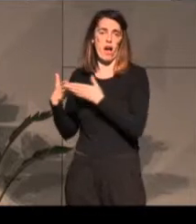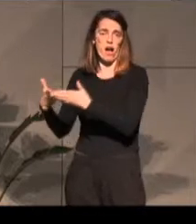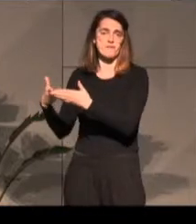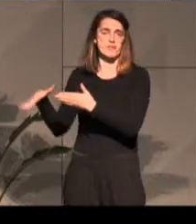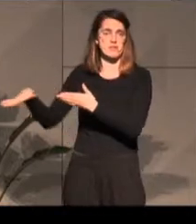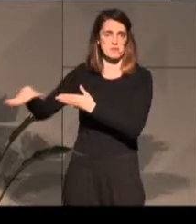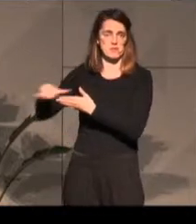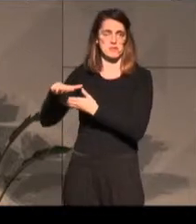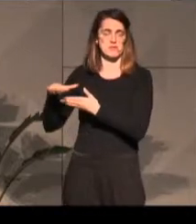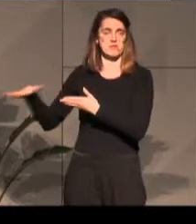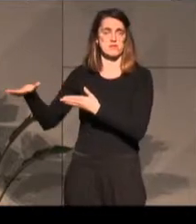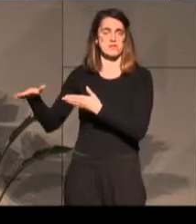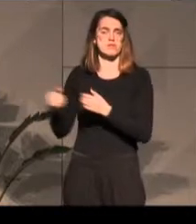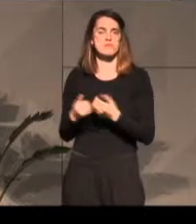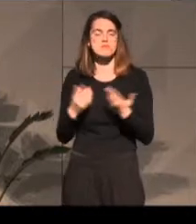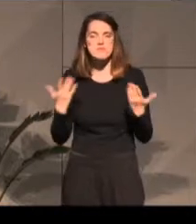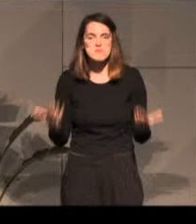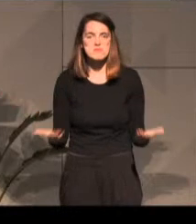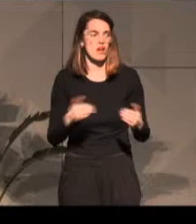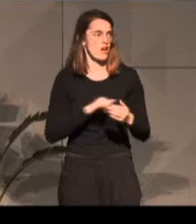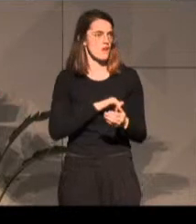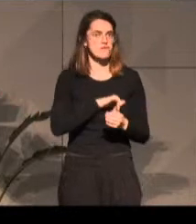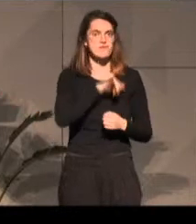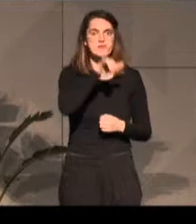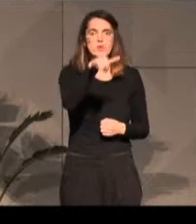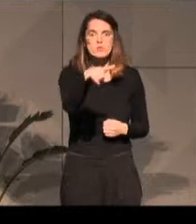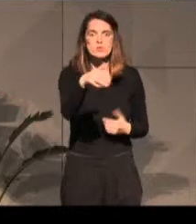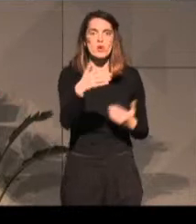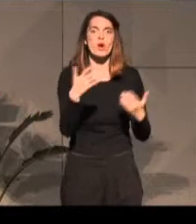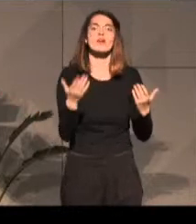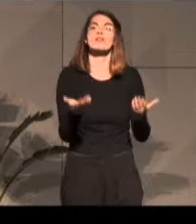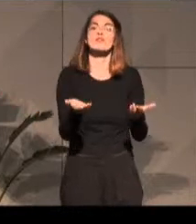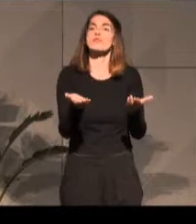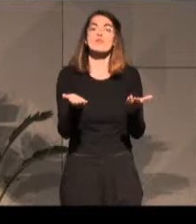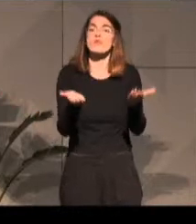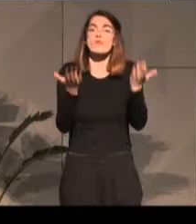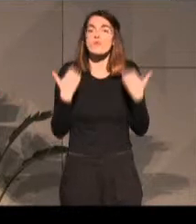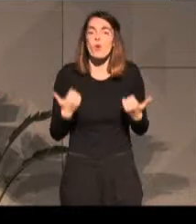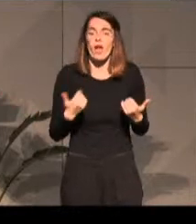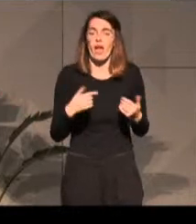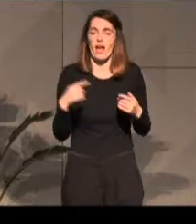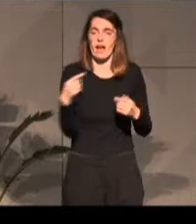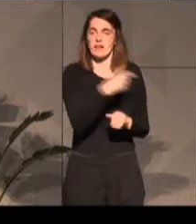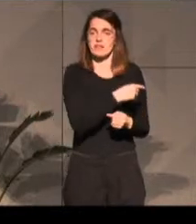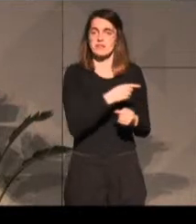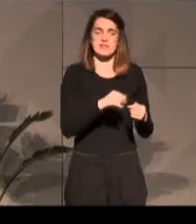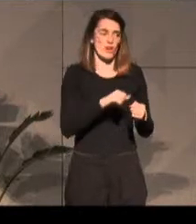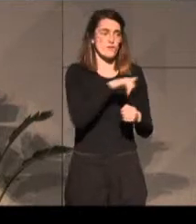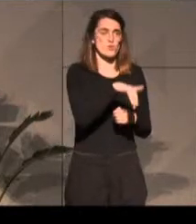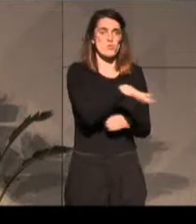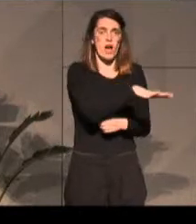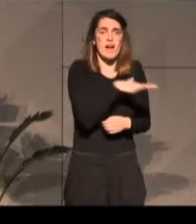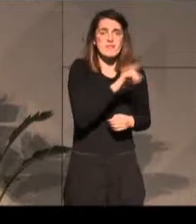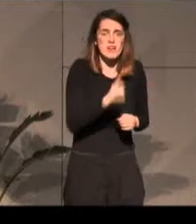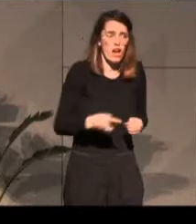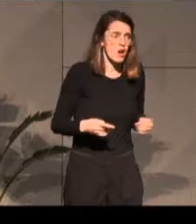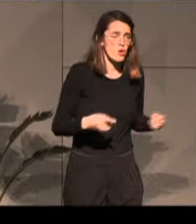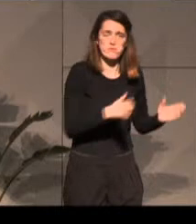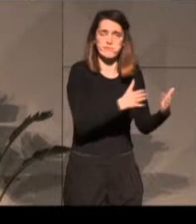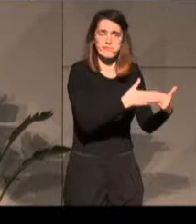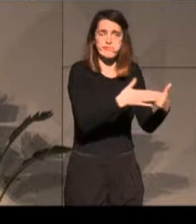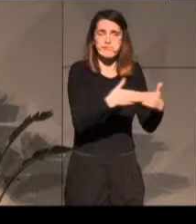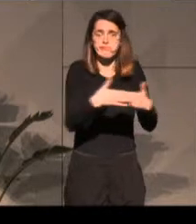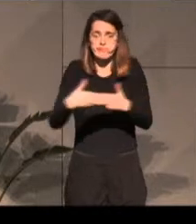harbors. They couldn't be deployed. These aircrafts can only start from airfields that